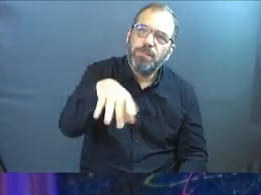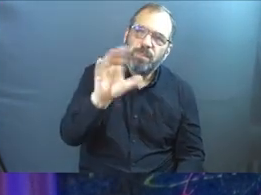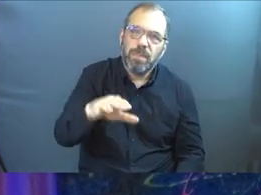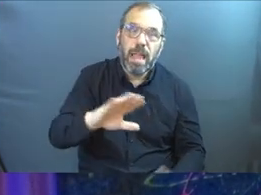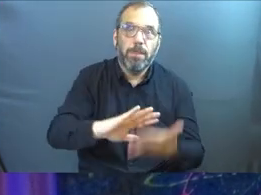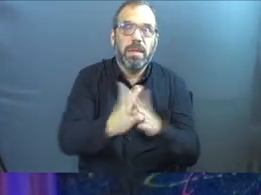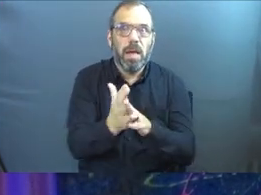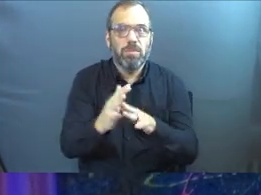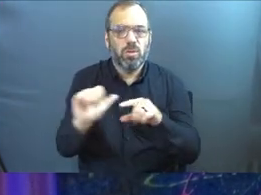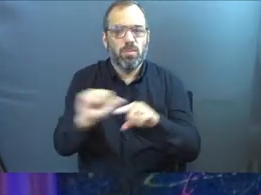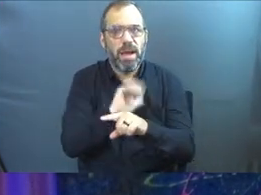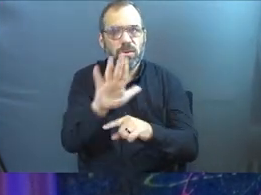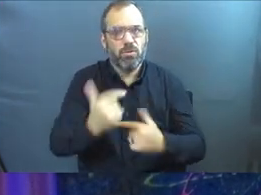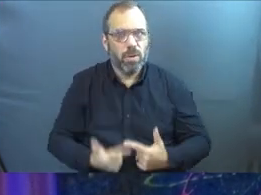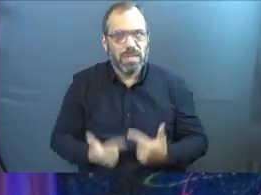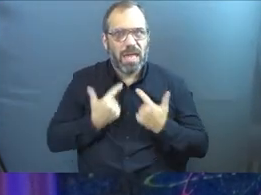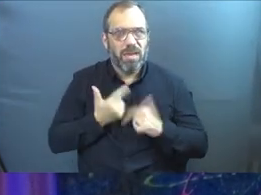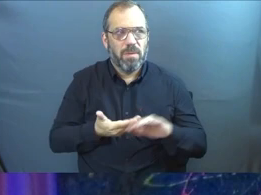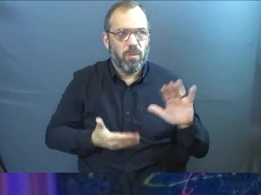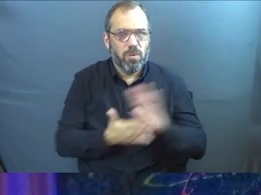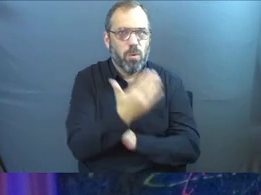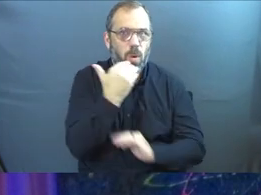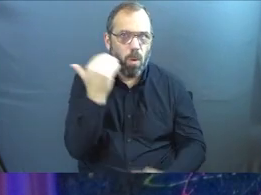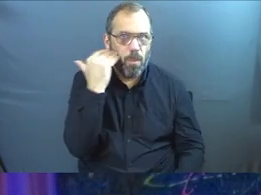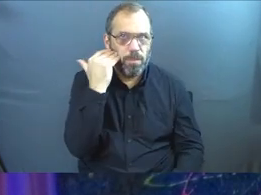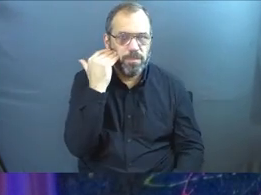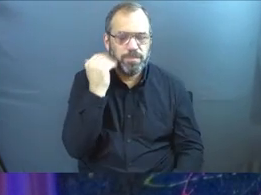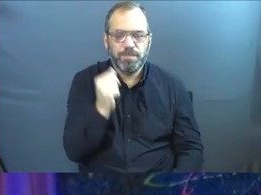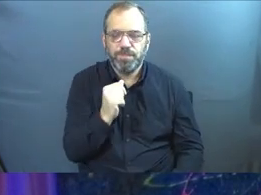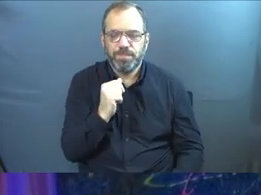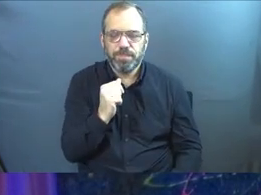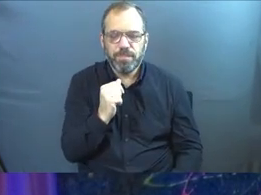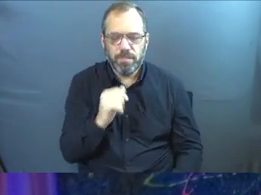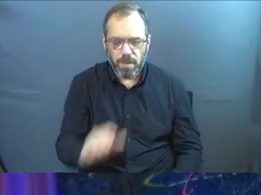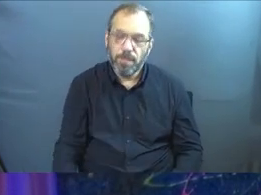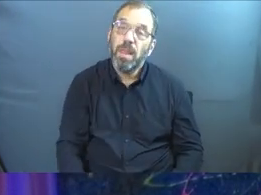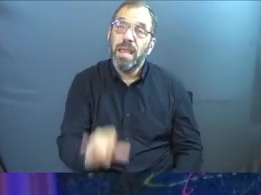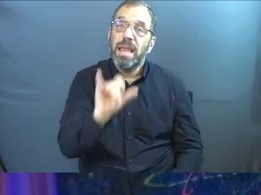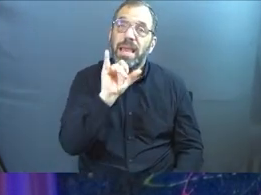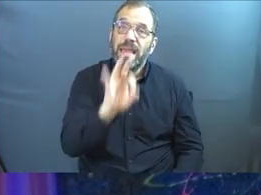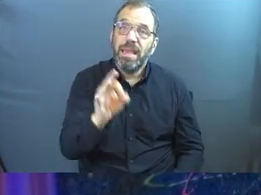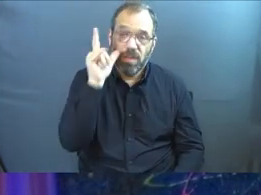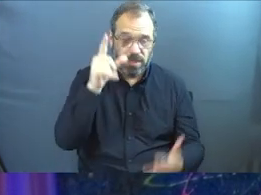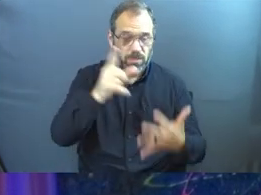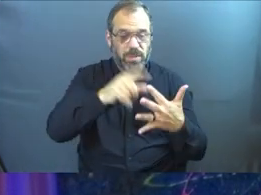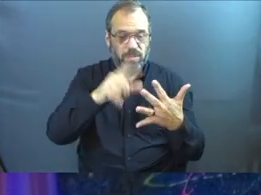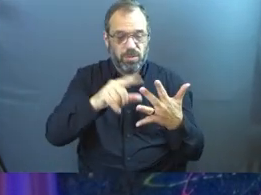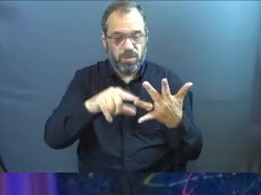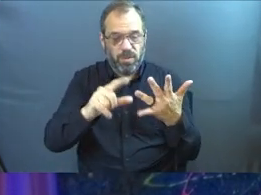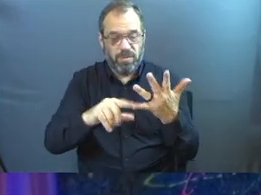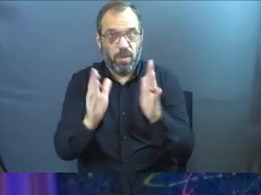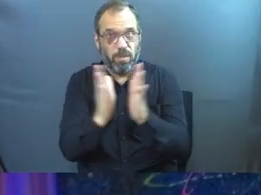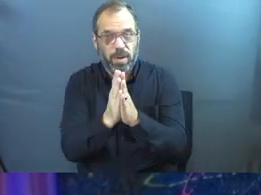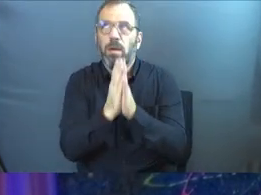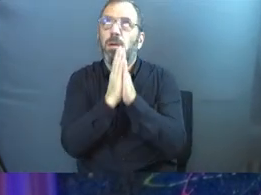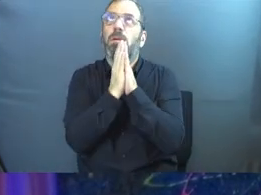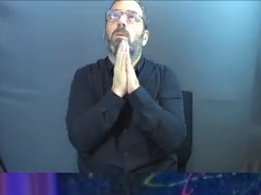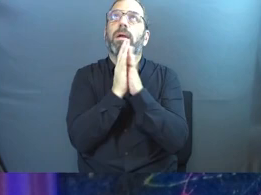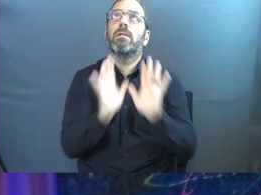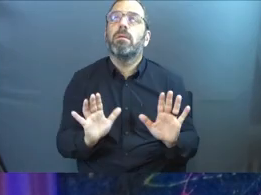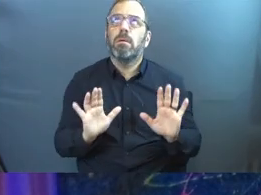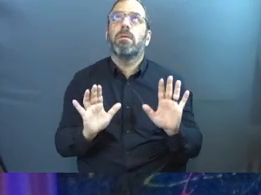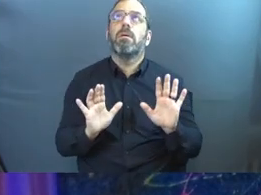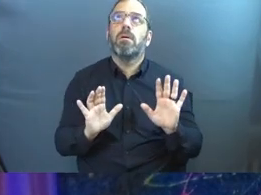how it becomes really practical and helpful for you before you leave this morning. If you listen to the rest of these prayers and think to yourself for a